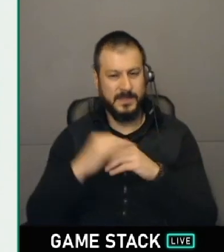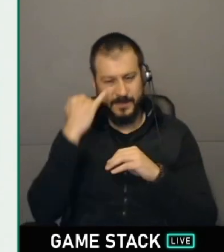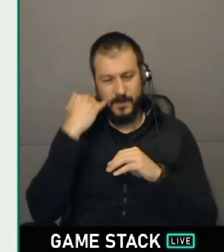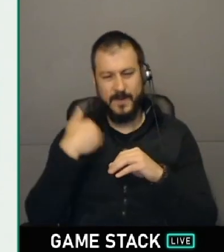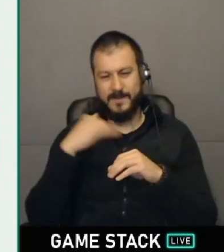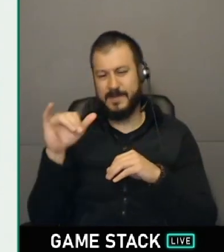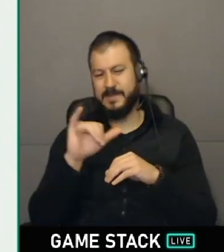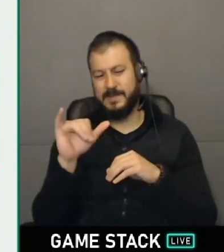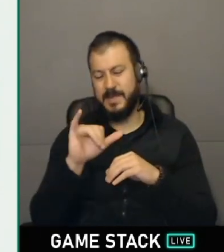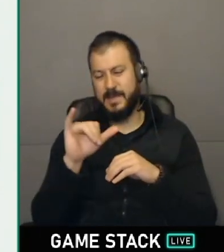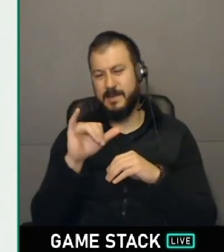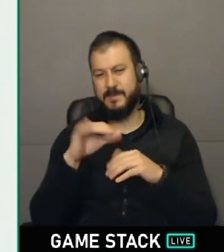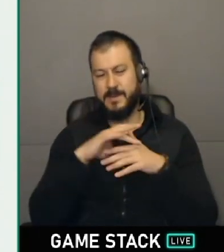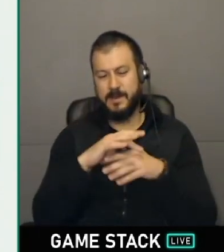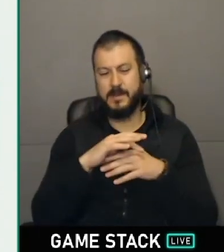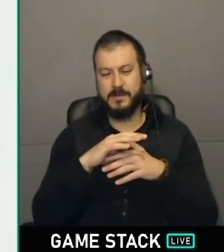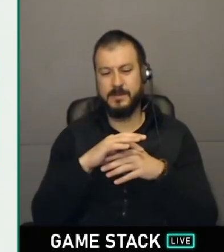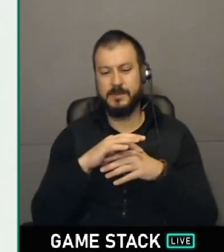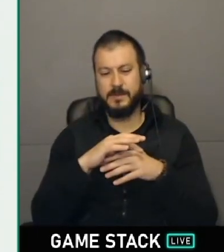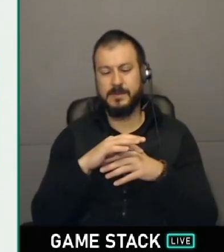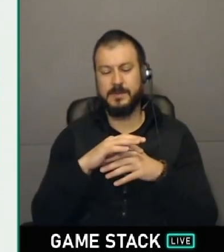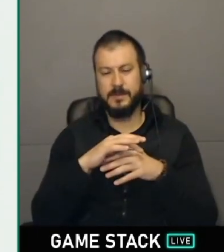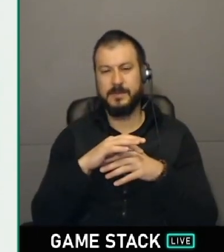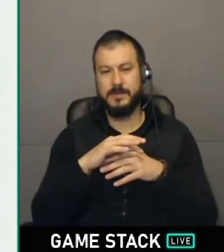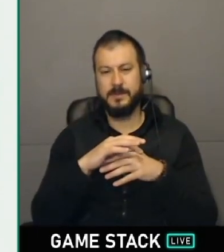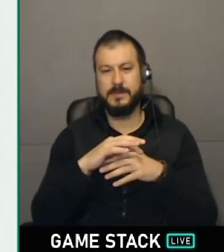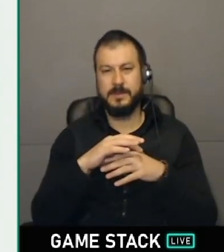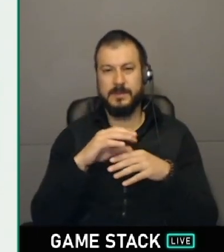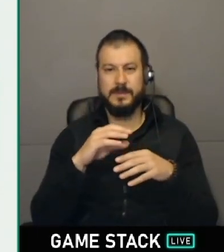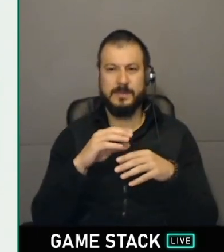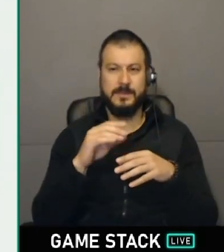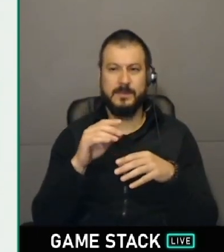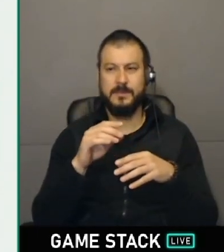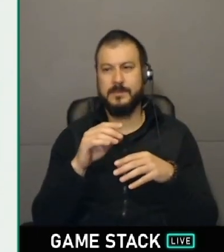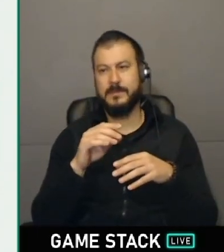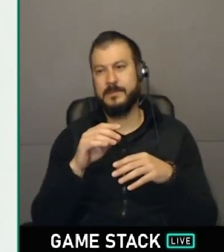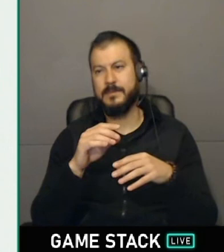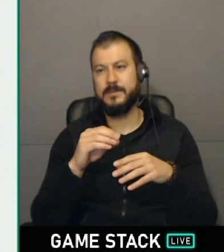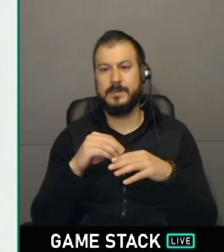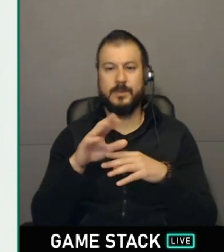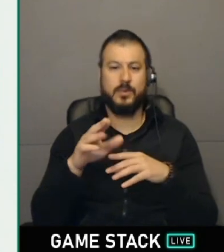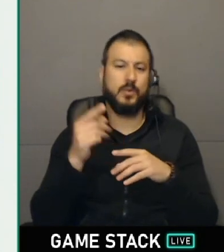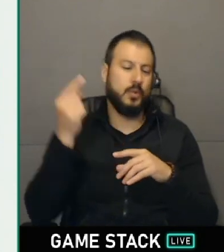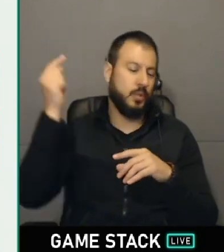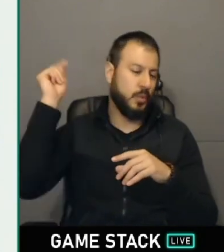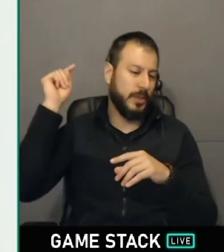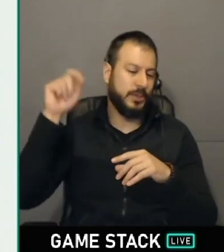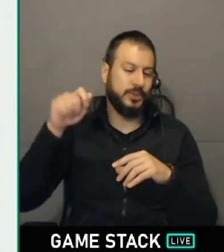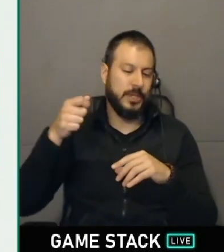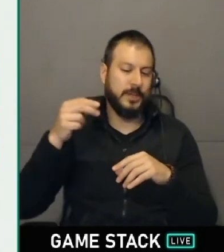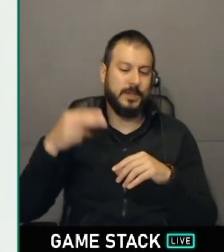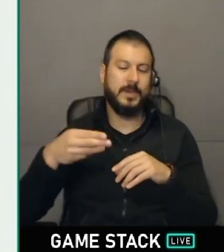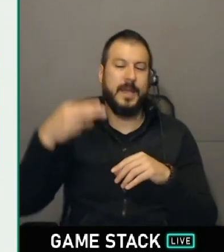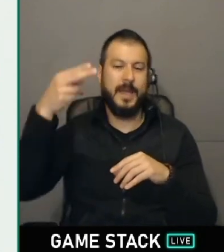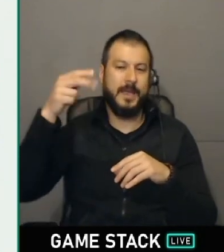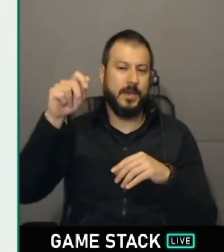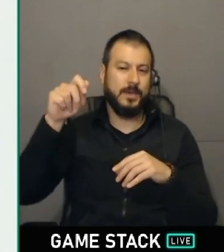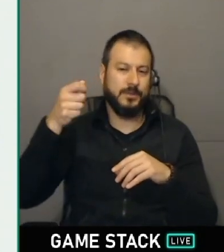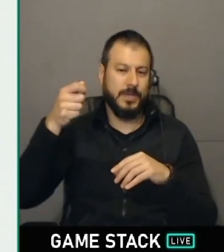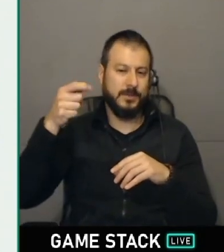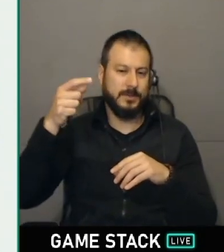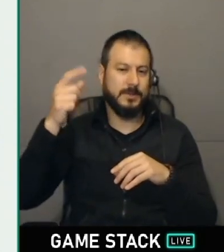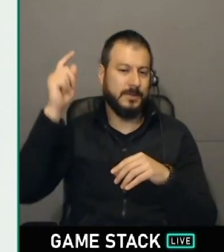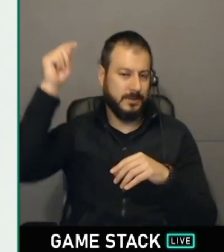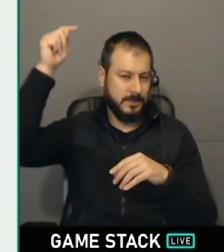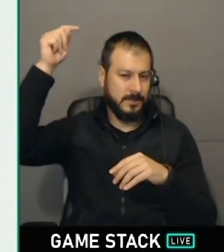content virtually rendered in, say, your rear channels and your height rears, they